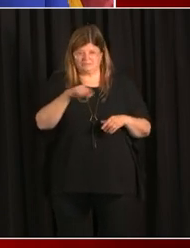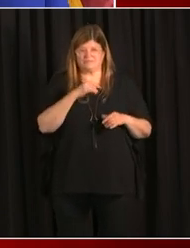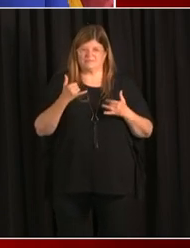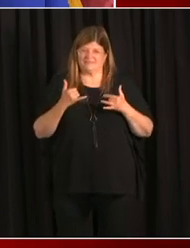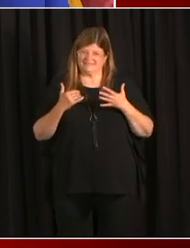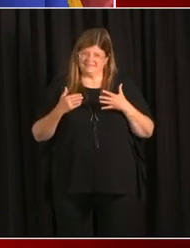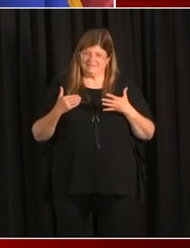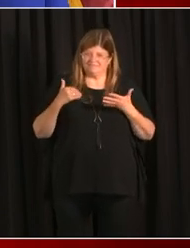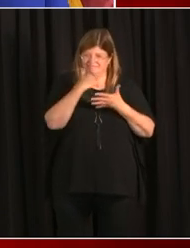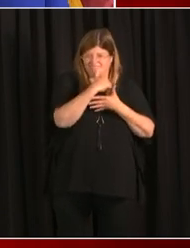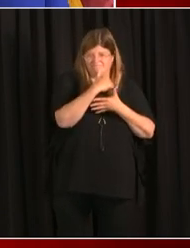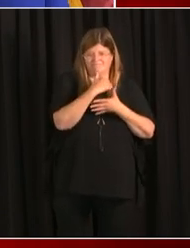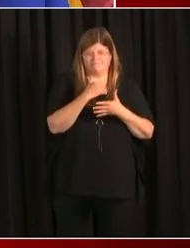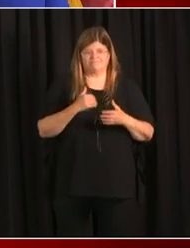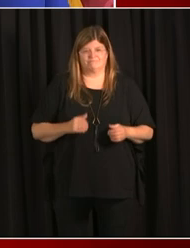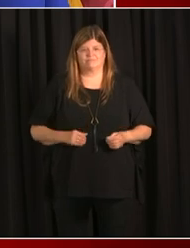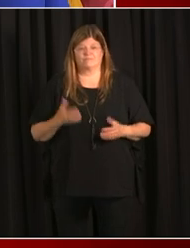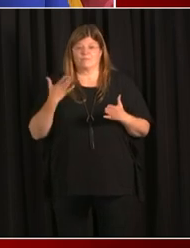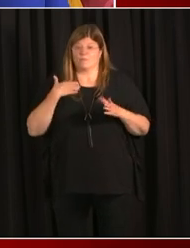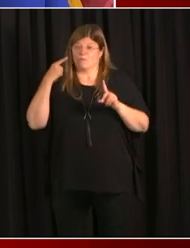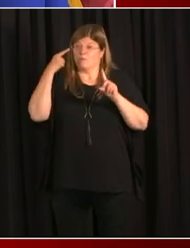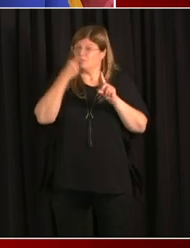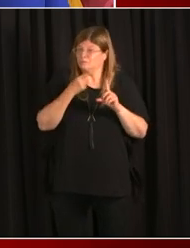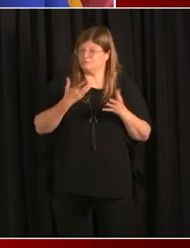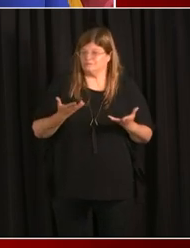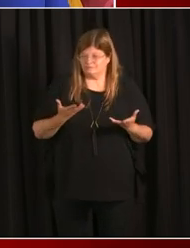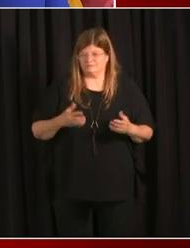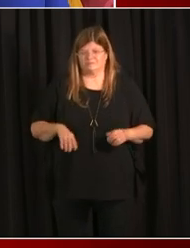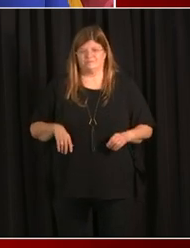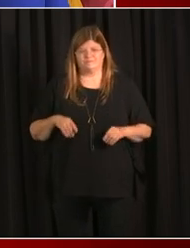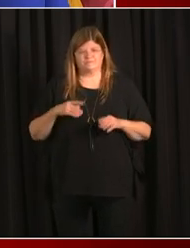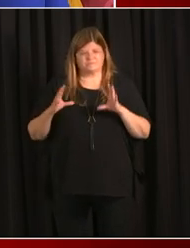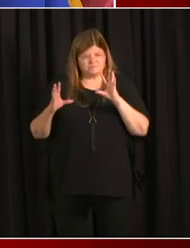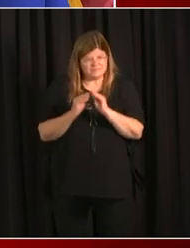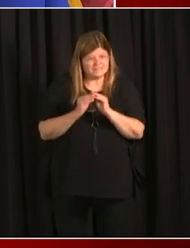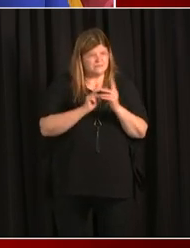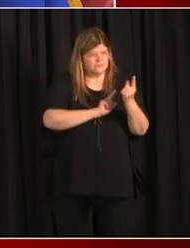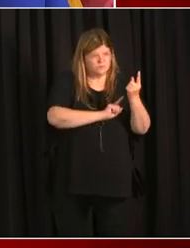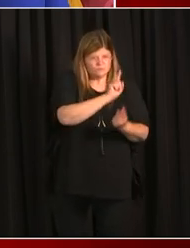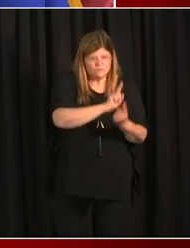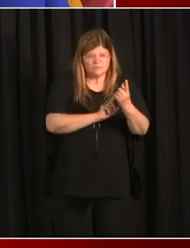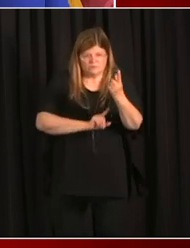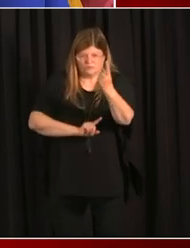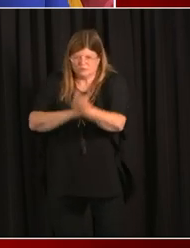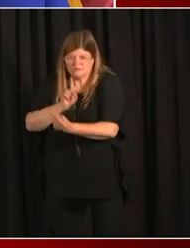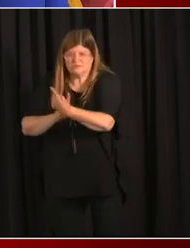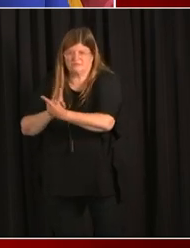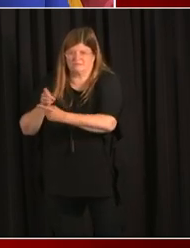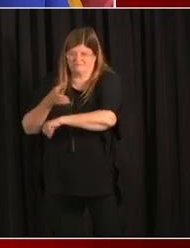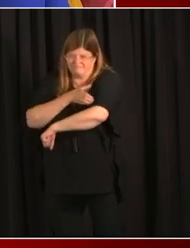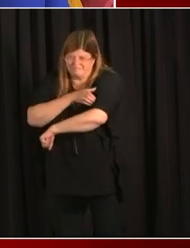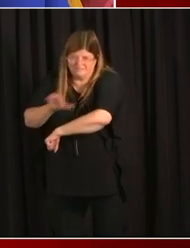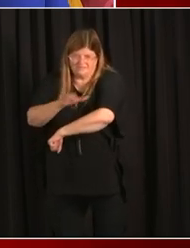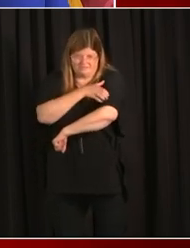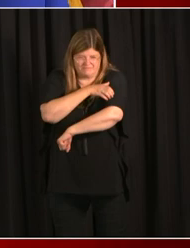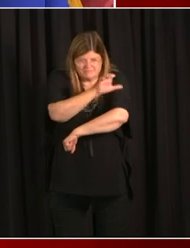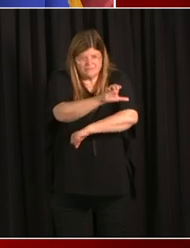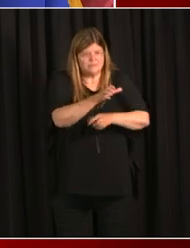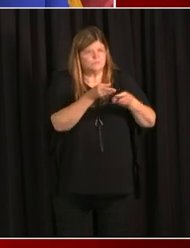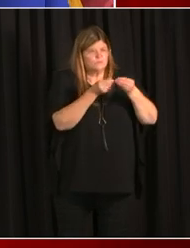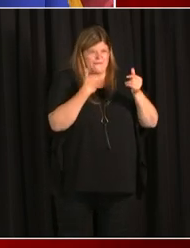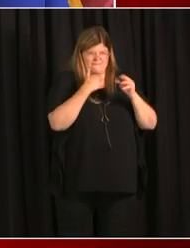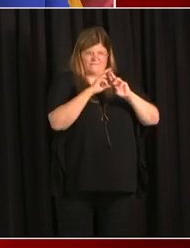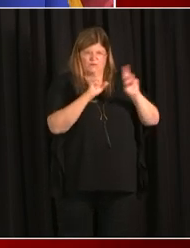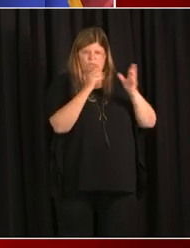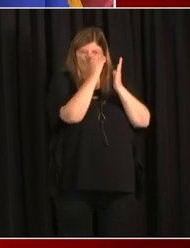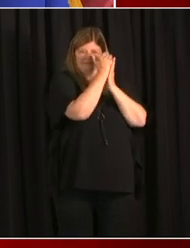the country. And so my goal is to convene and to empower solutions and to lead us in a place